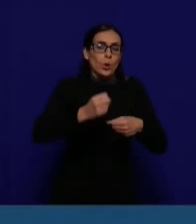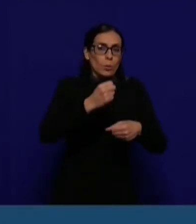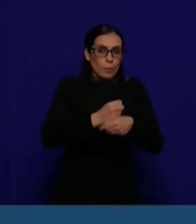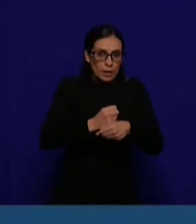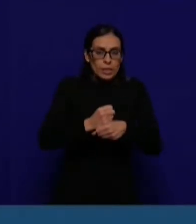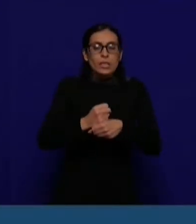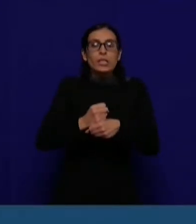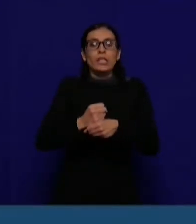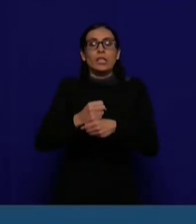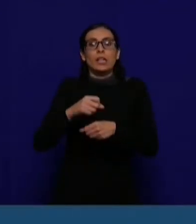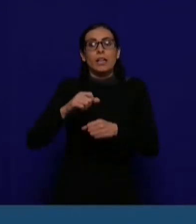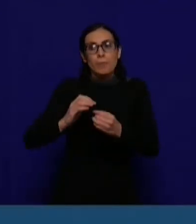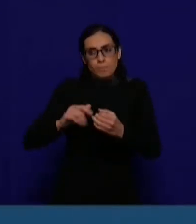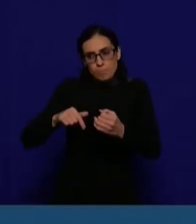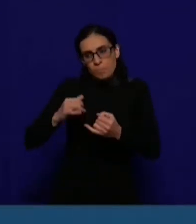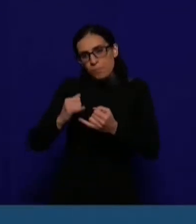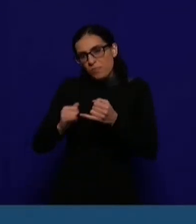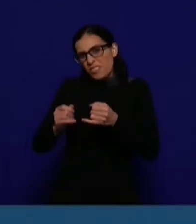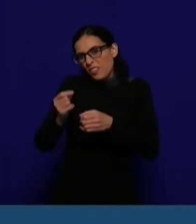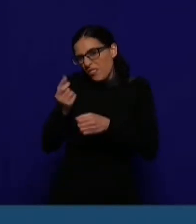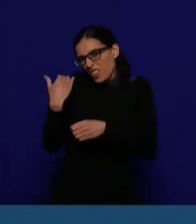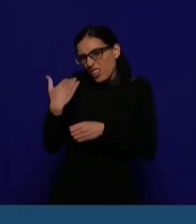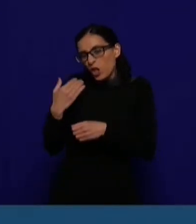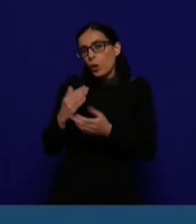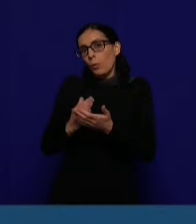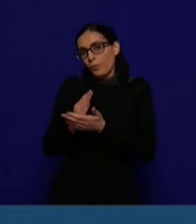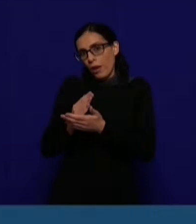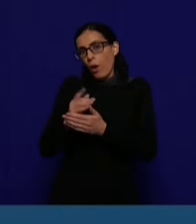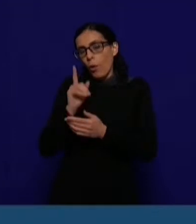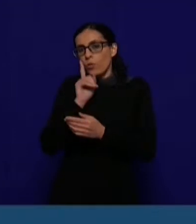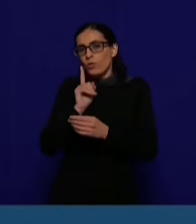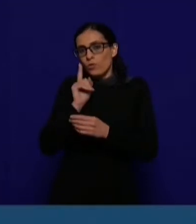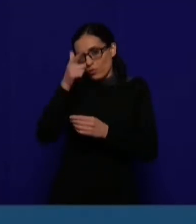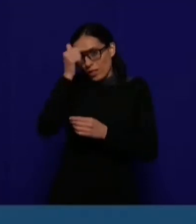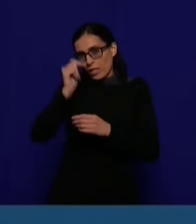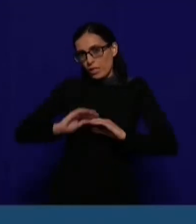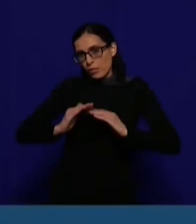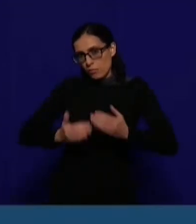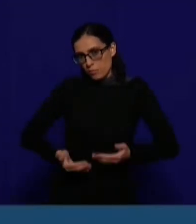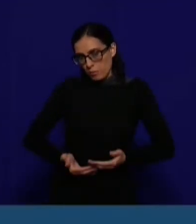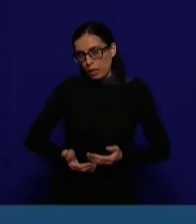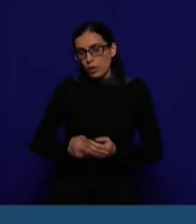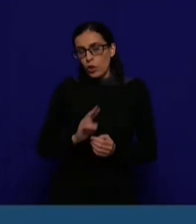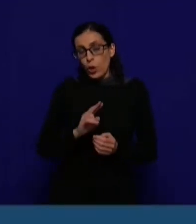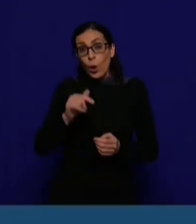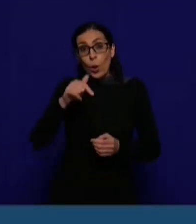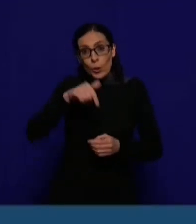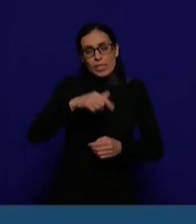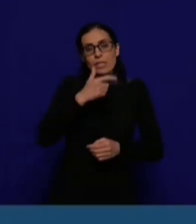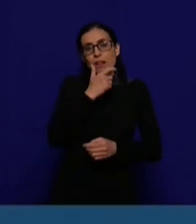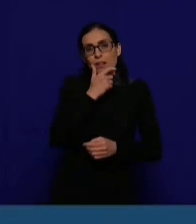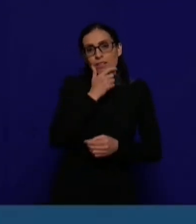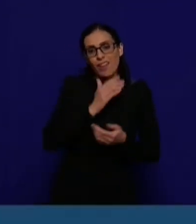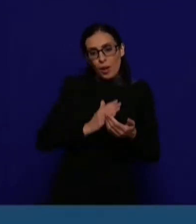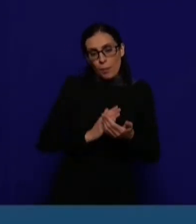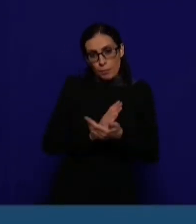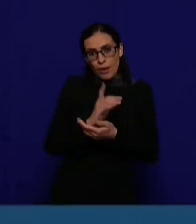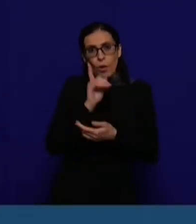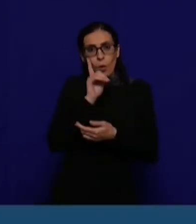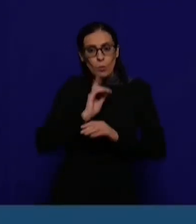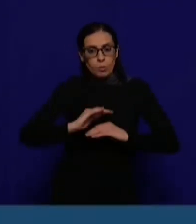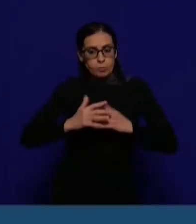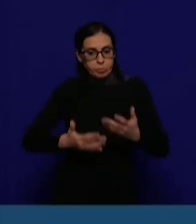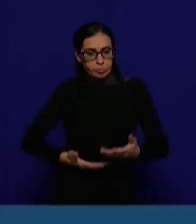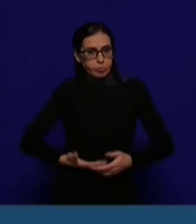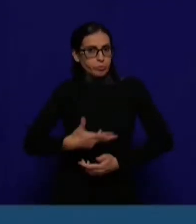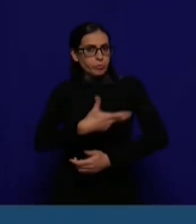li huma safe ukoll. Infatti bħal meta tajjeb inti wkoll l-Ingilterra issa bdiet ukoll tirrakkomanda li nisa li huma pregnant ukoll jkunu qegħdin